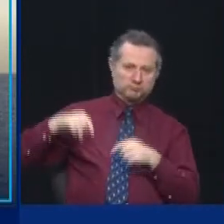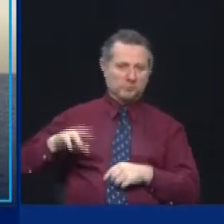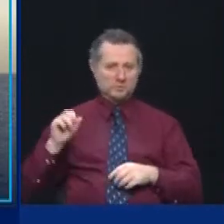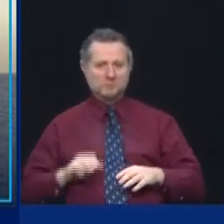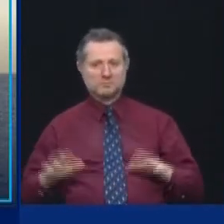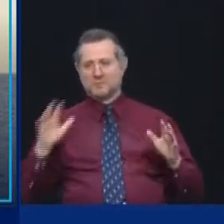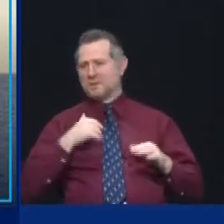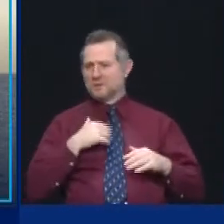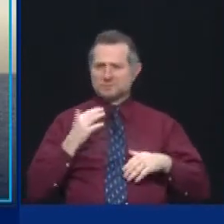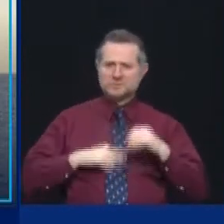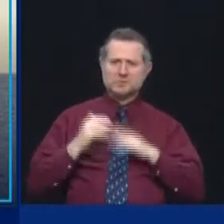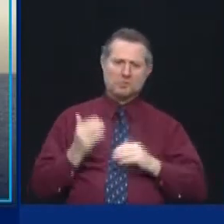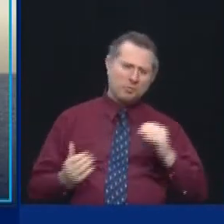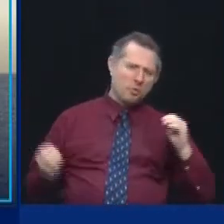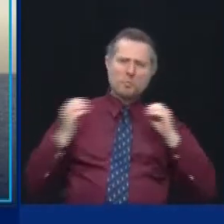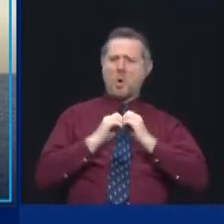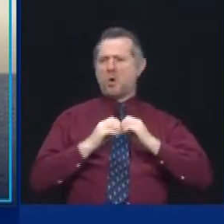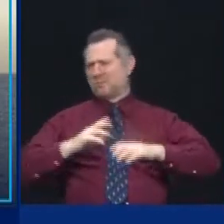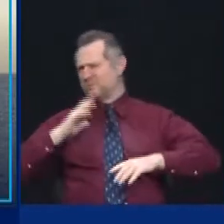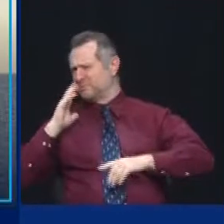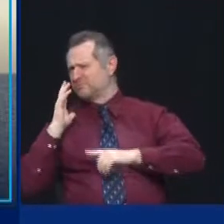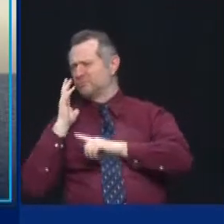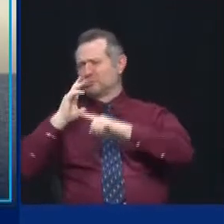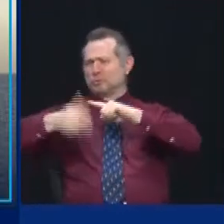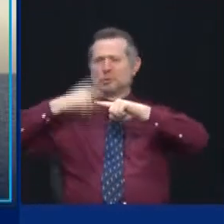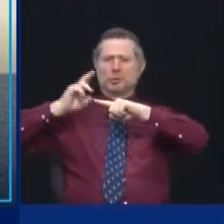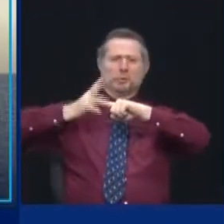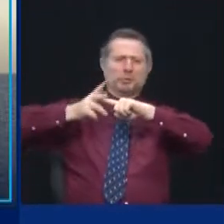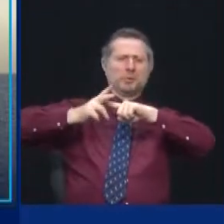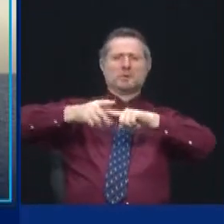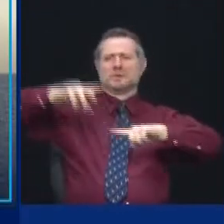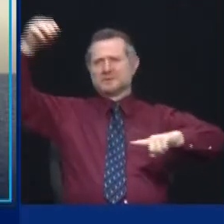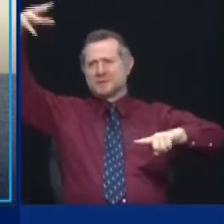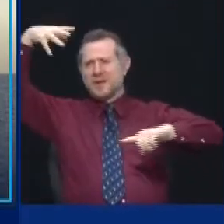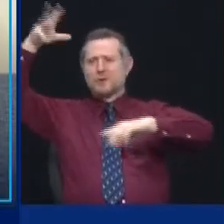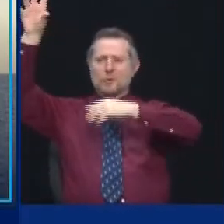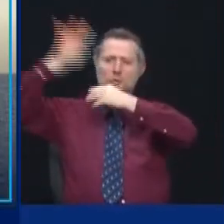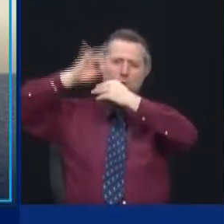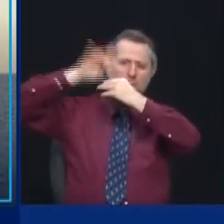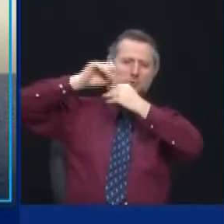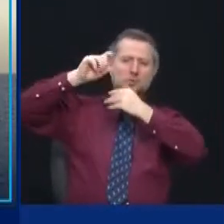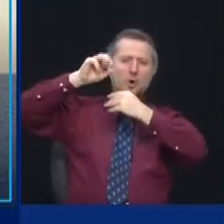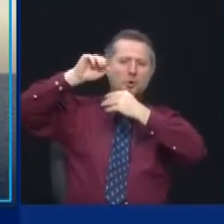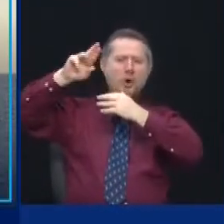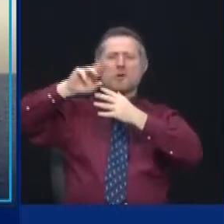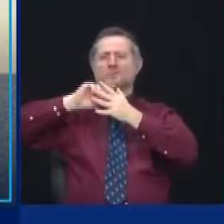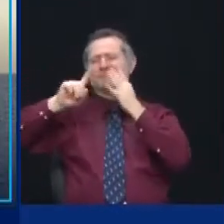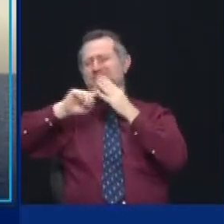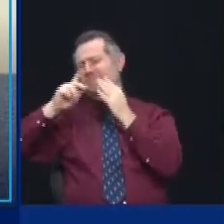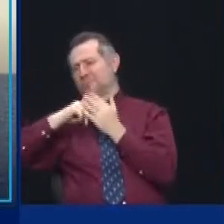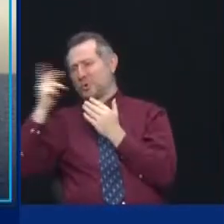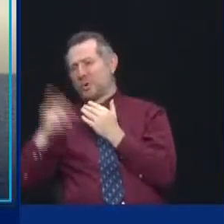personnel, everyone frightened. It looked like an apocalyptic